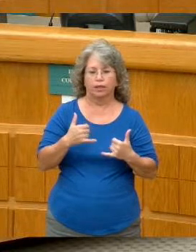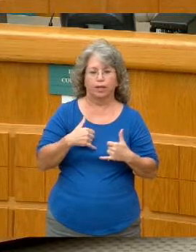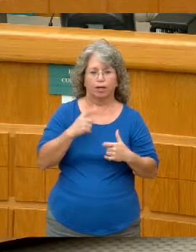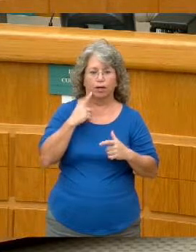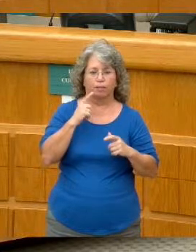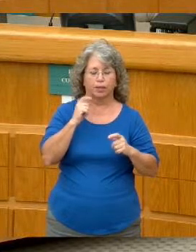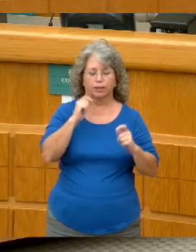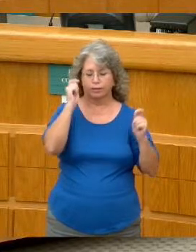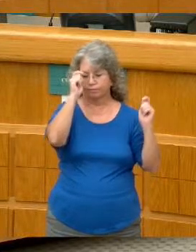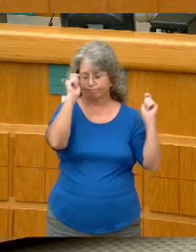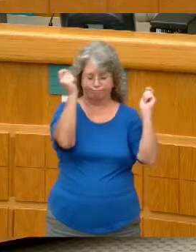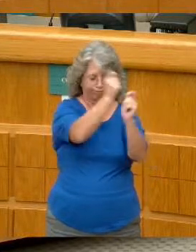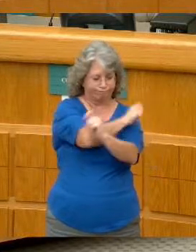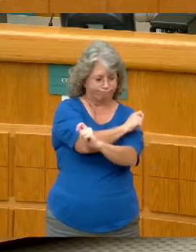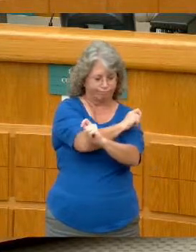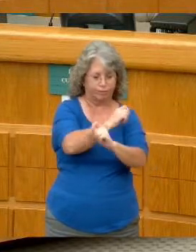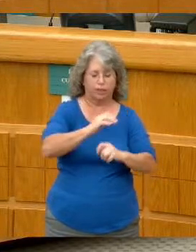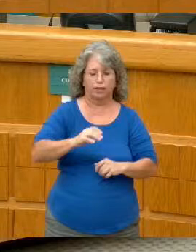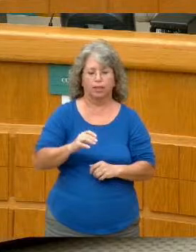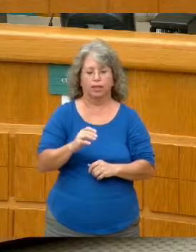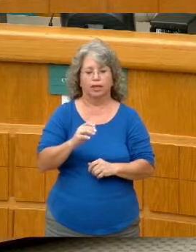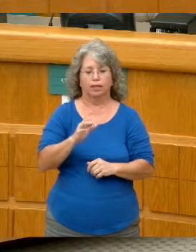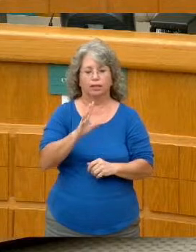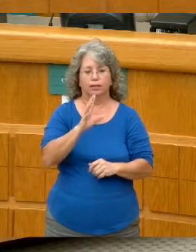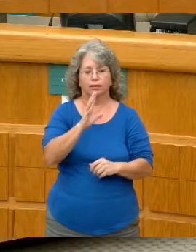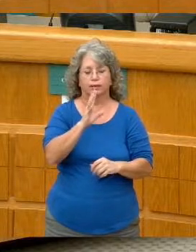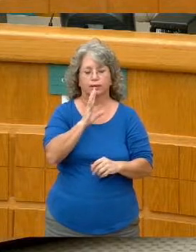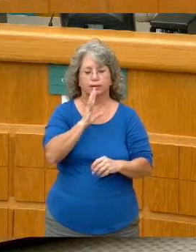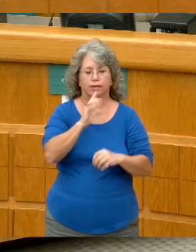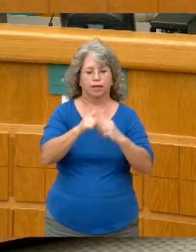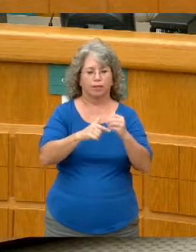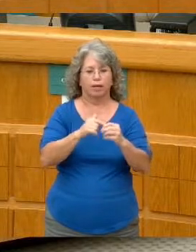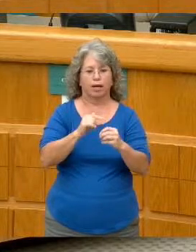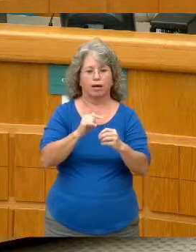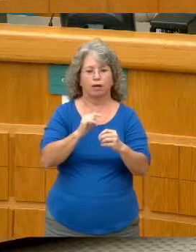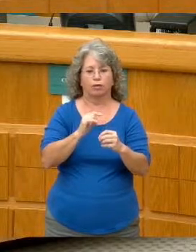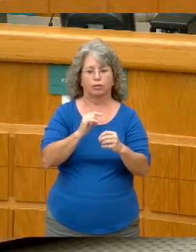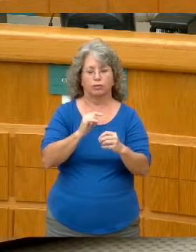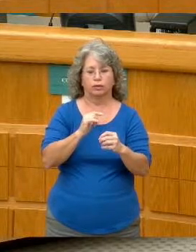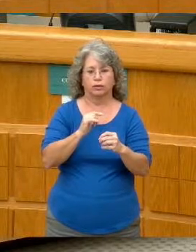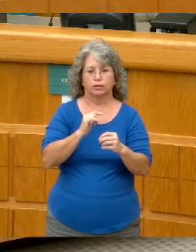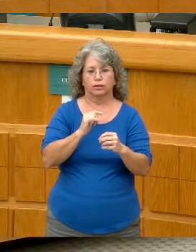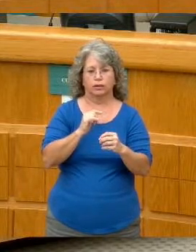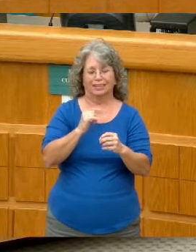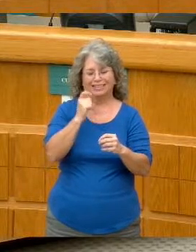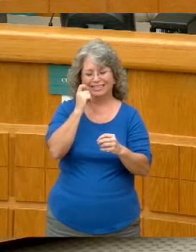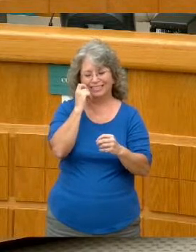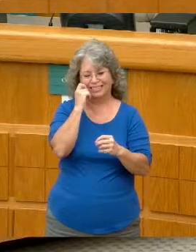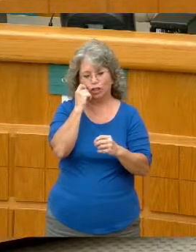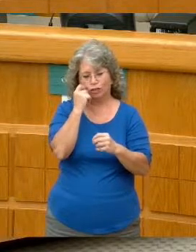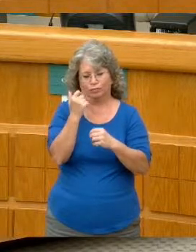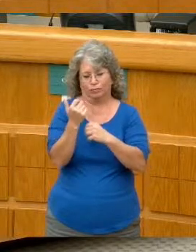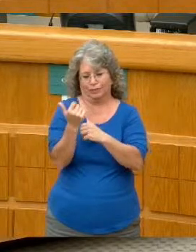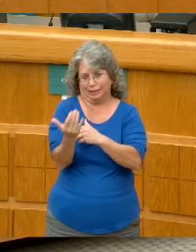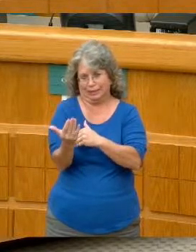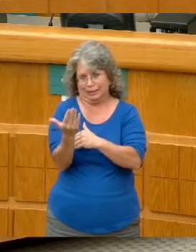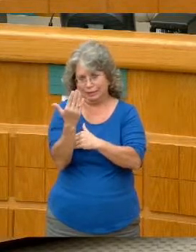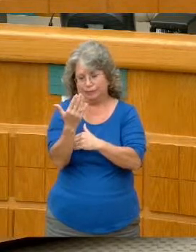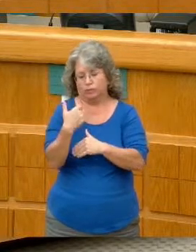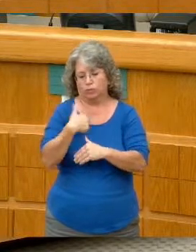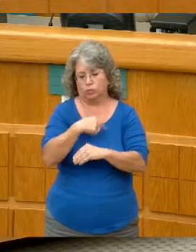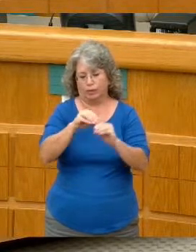So I'm going to change hats for a minute, and I want to talk about the news briefing that we sent out earlier